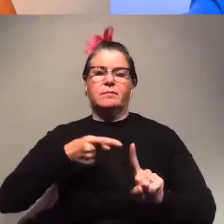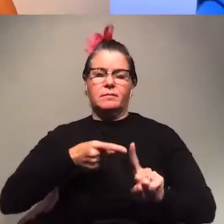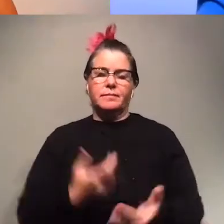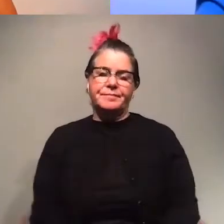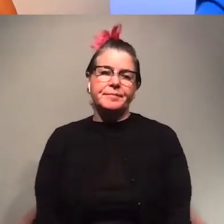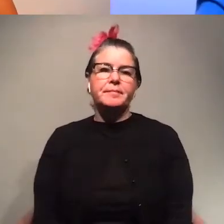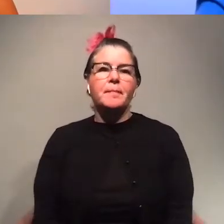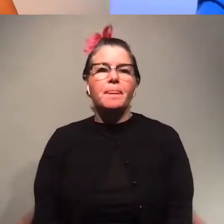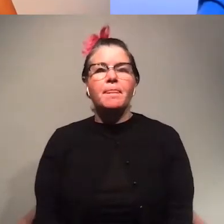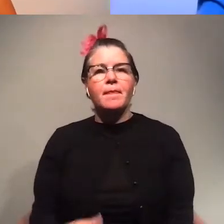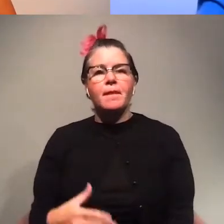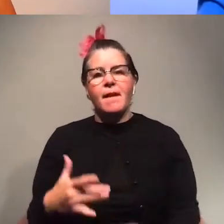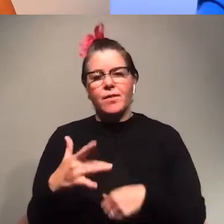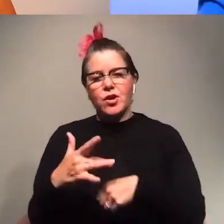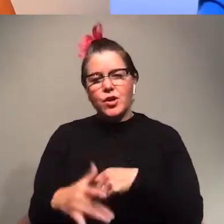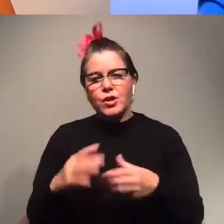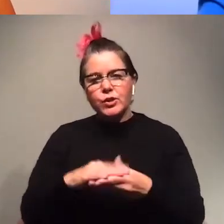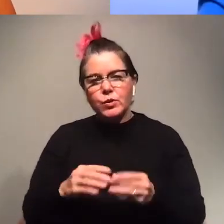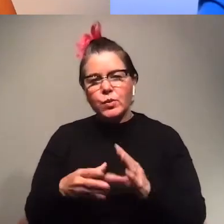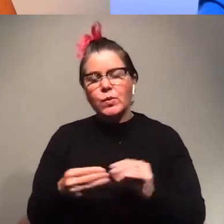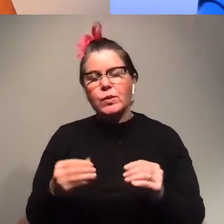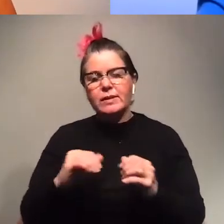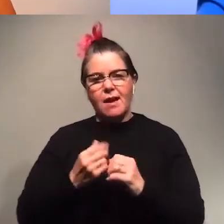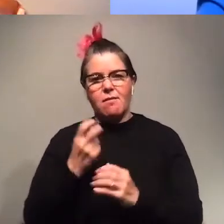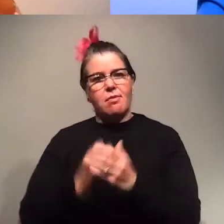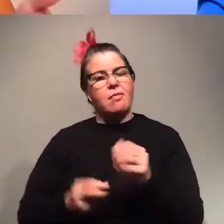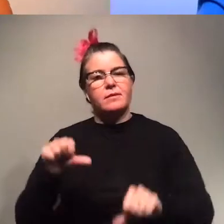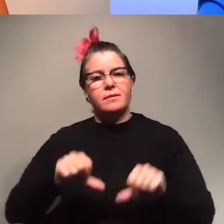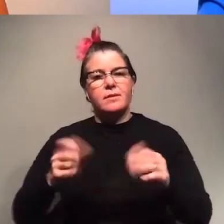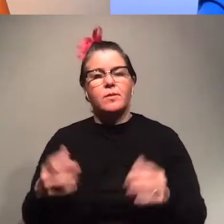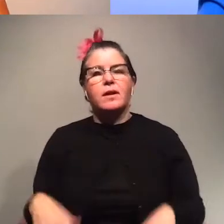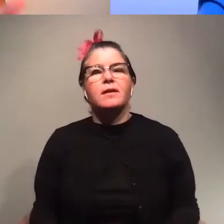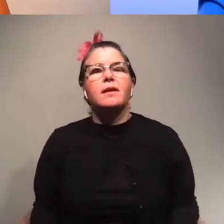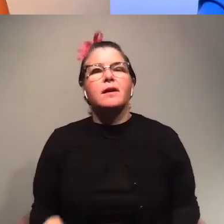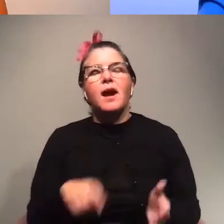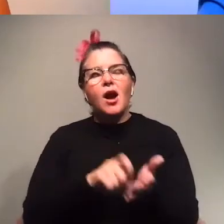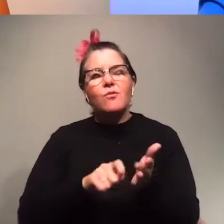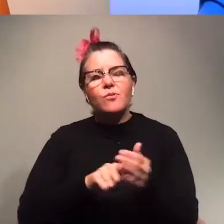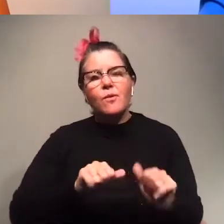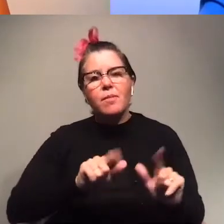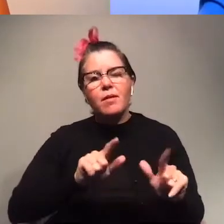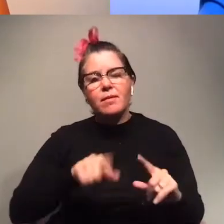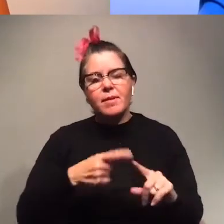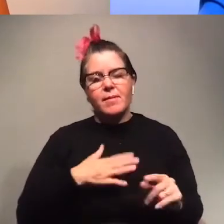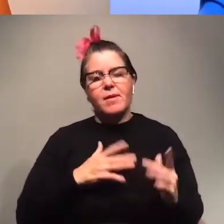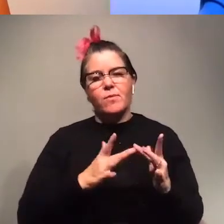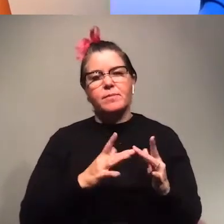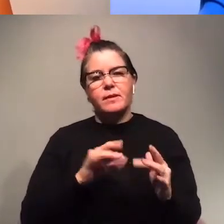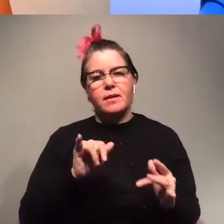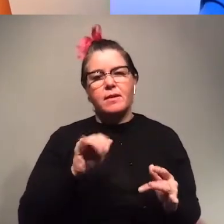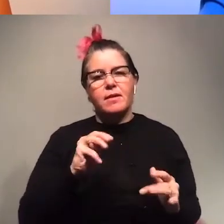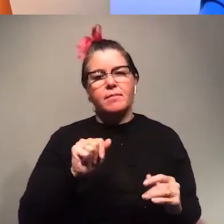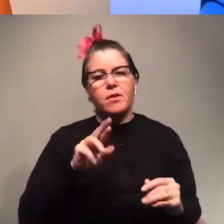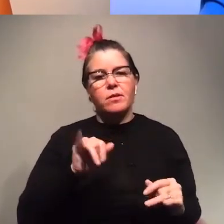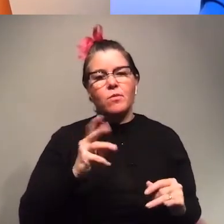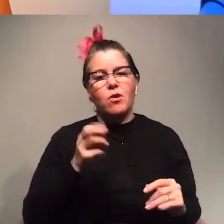I think some of the earliest stories of how I got super interested in science, I think I wrote a small blog about it on my website, which was imariwalker.com.